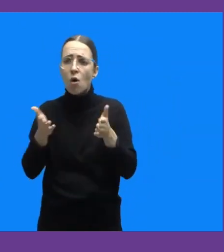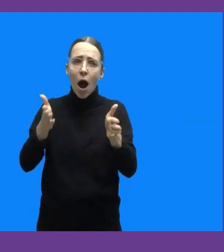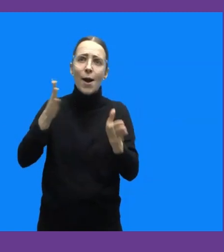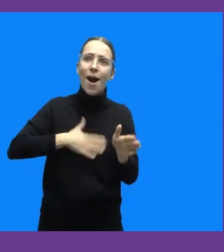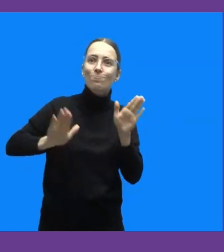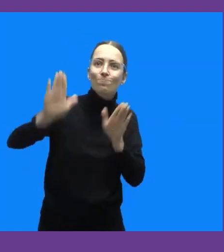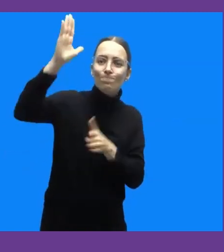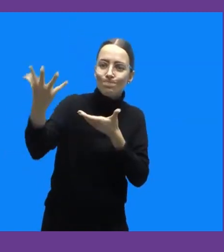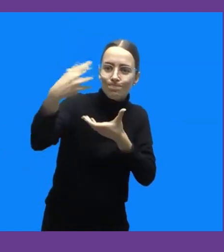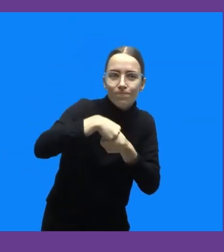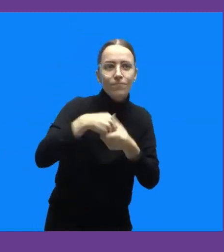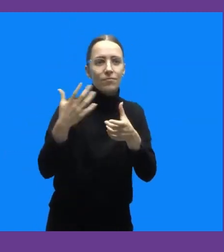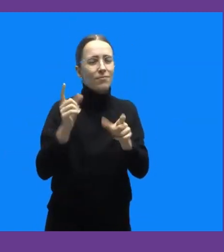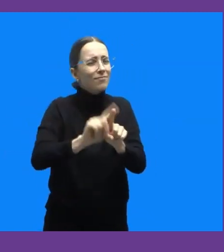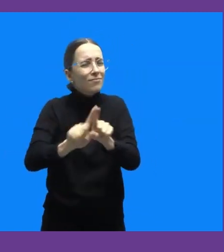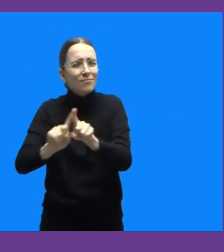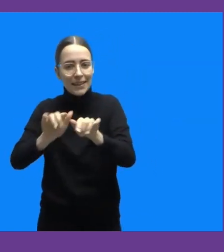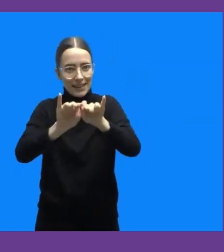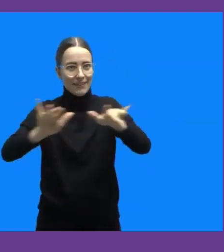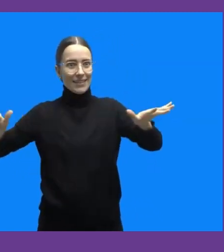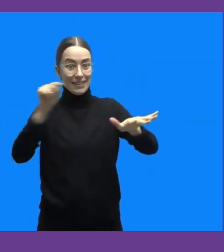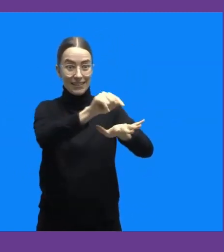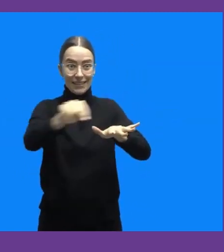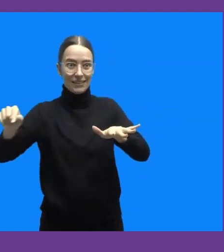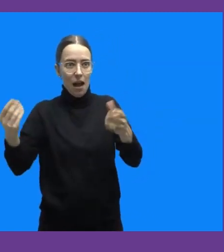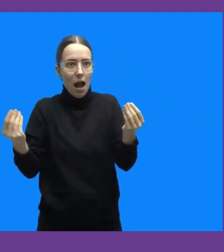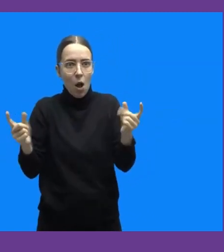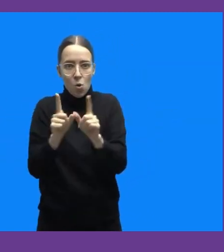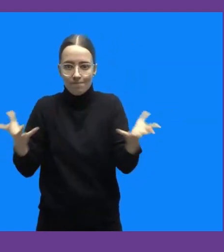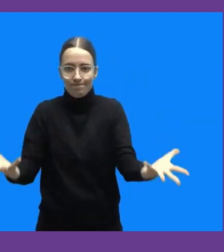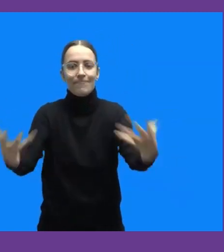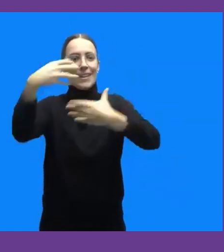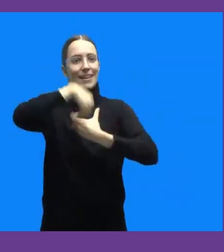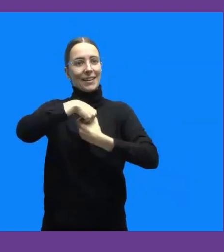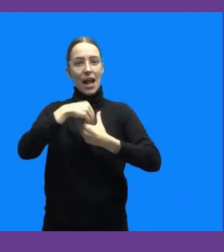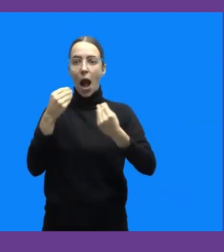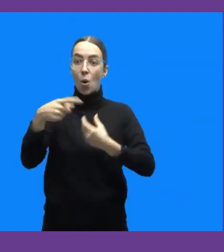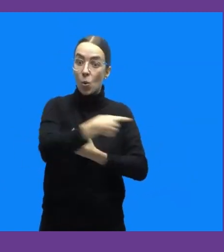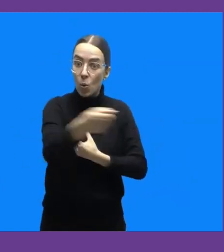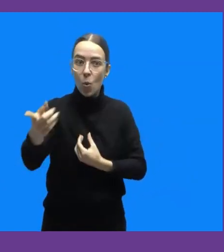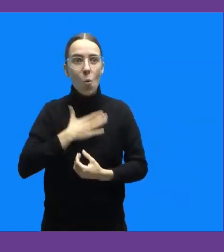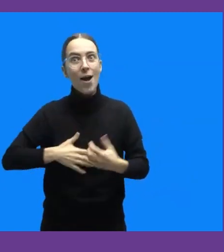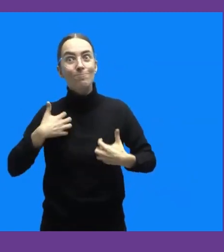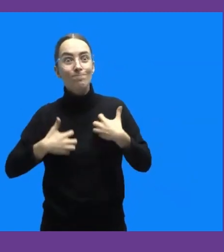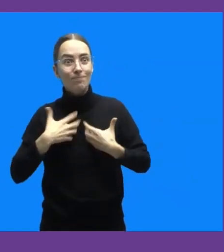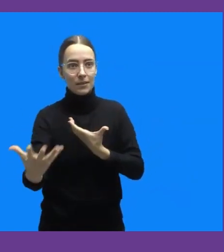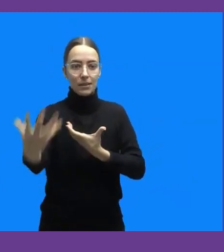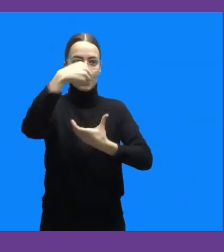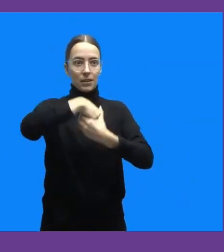community actually participating within the university, not only in management positions, but also in everyday